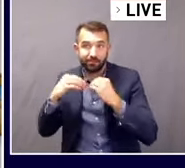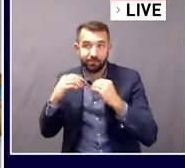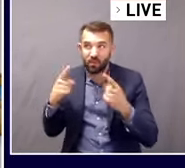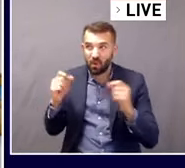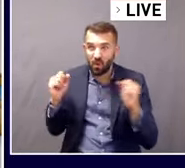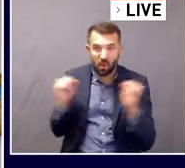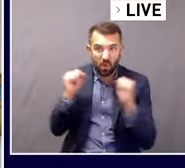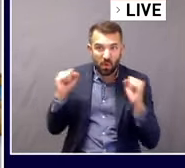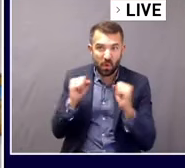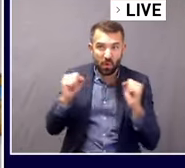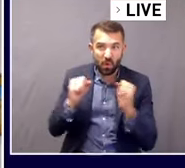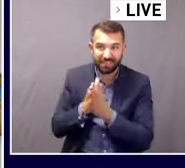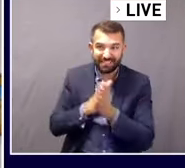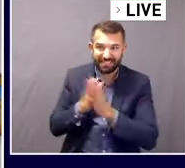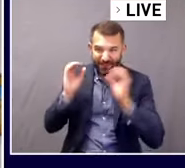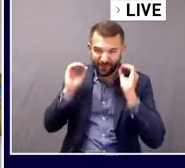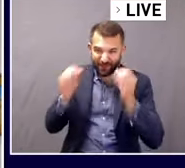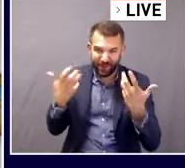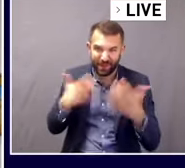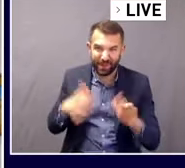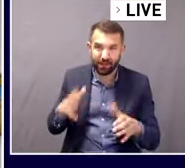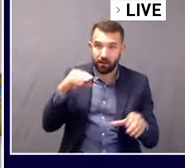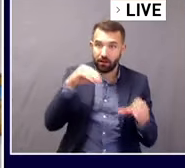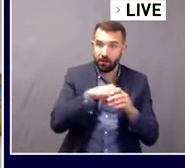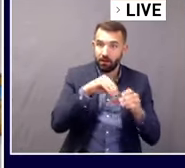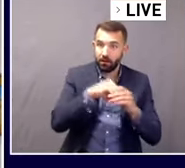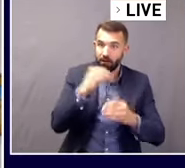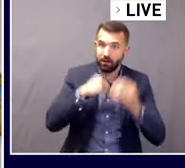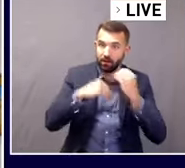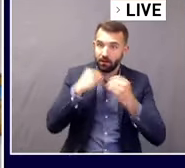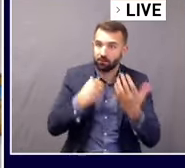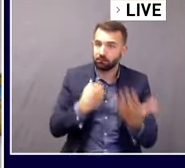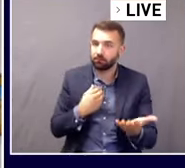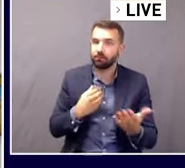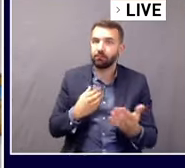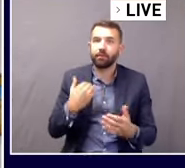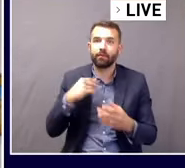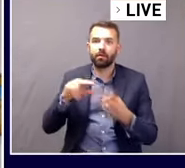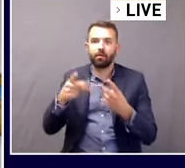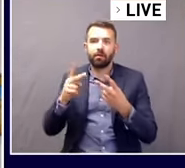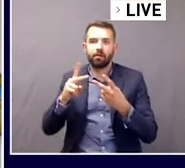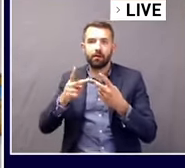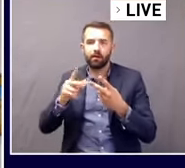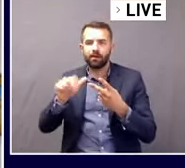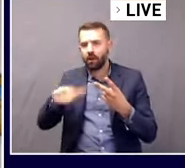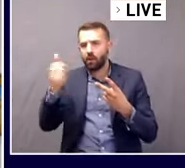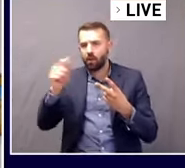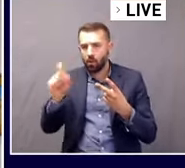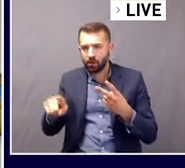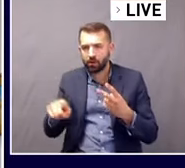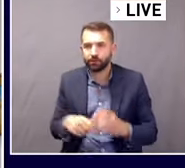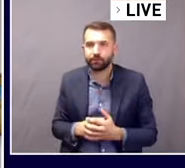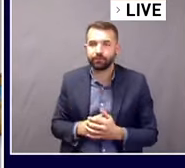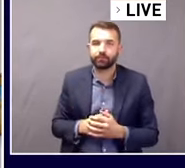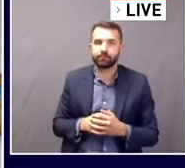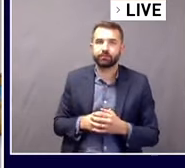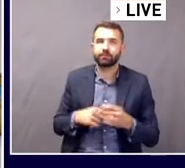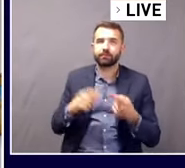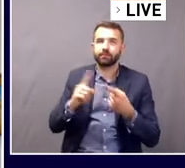next few months. And then I do have a follow-up question. Sure, Joe. I've been thinking about that a lot